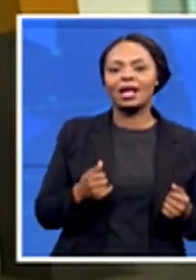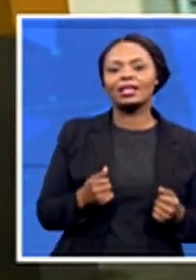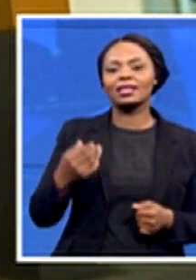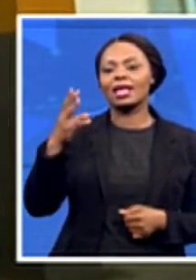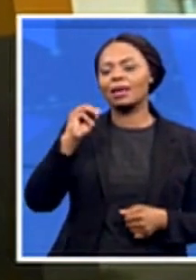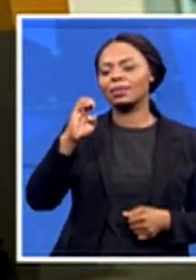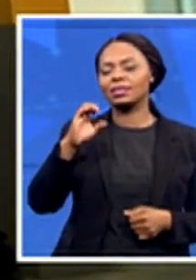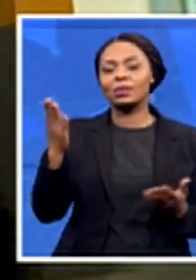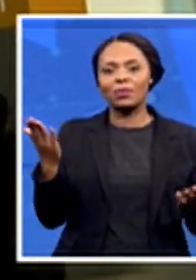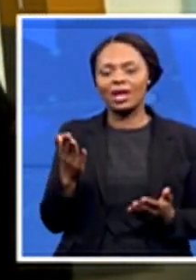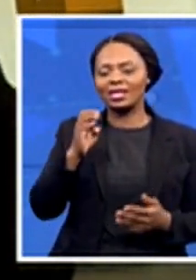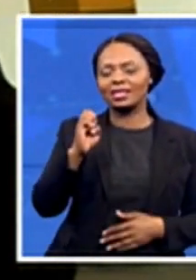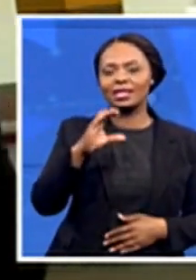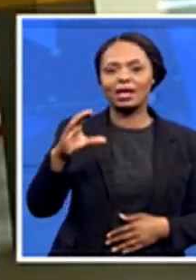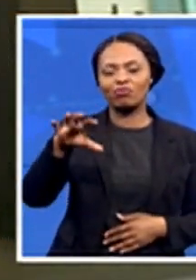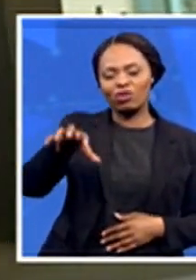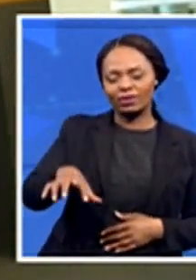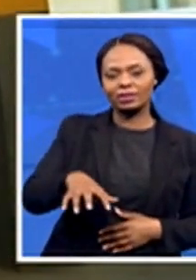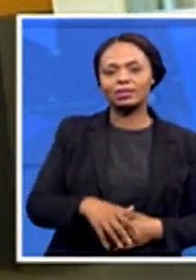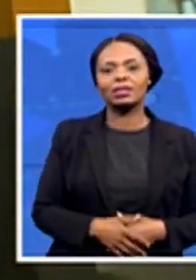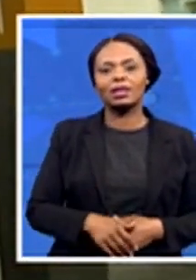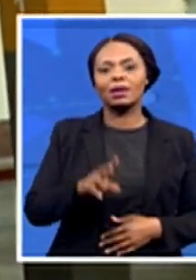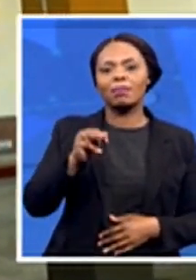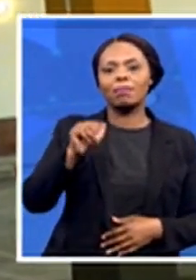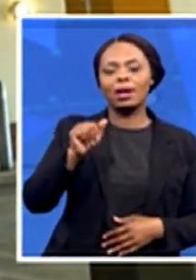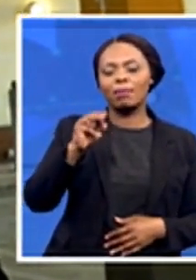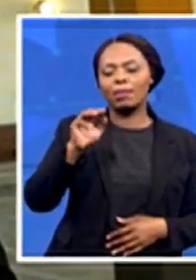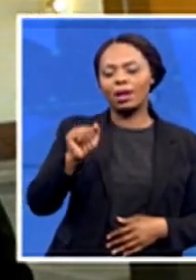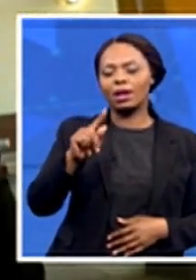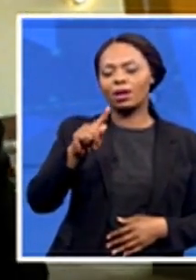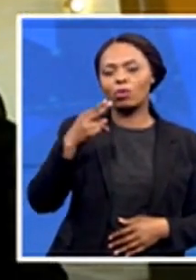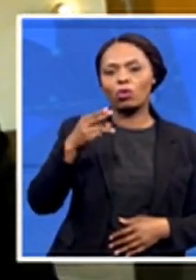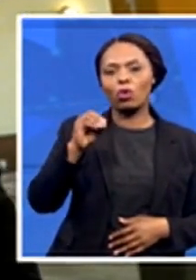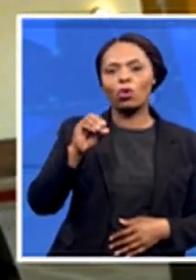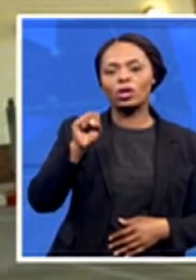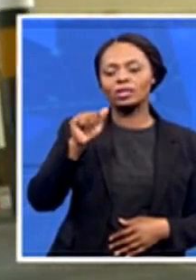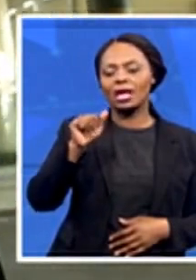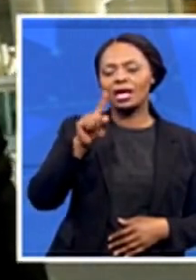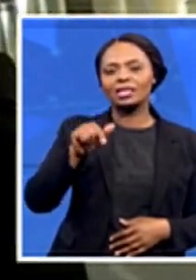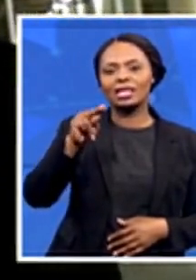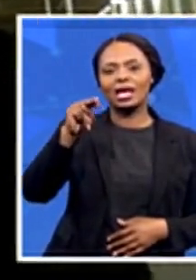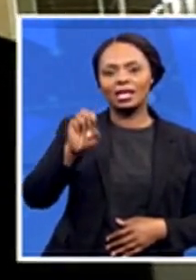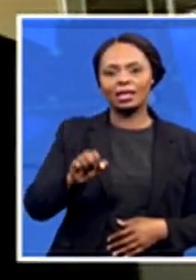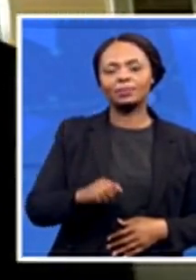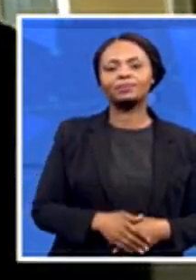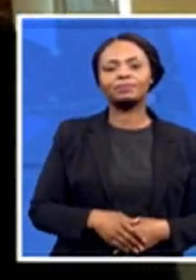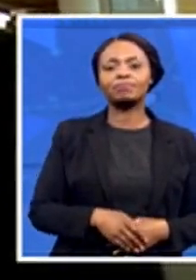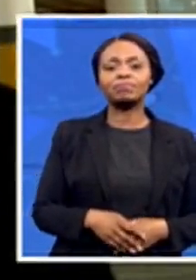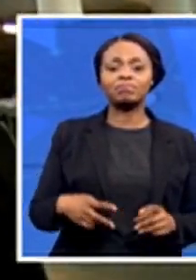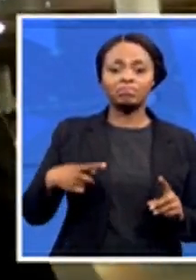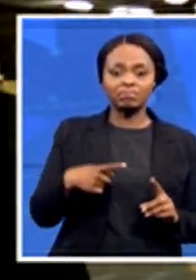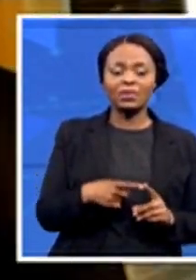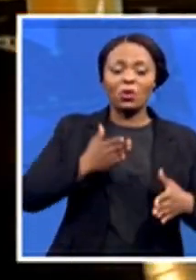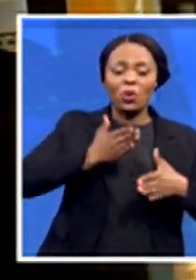Meth, saying that this program, this initiative of vaccinating people at malls and at